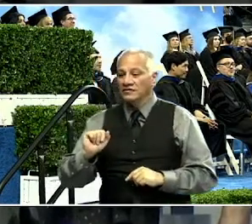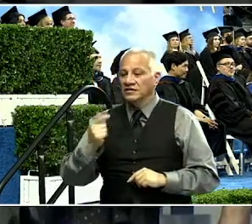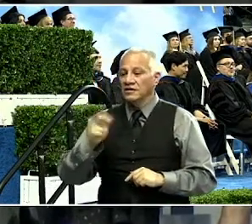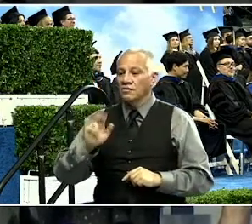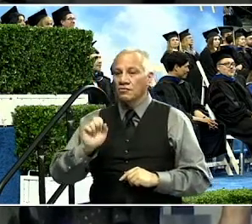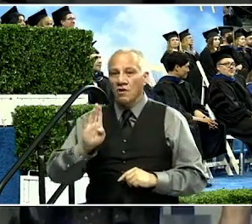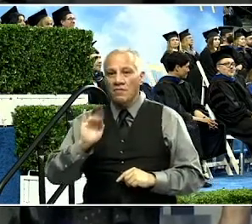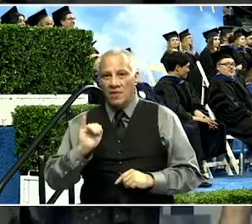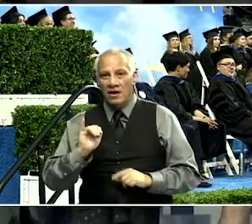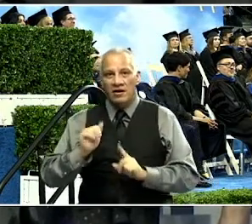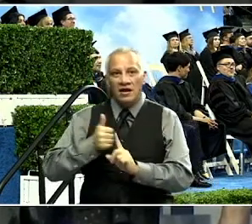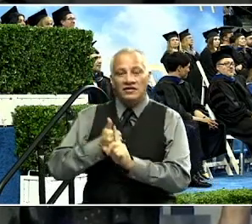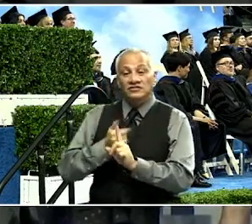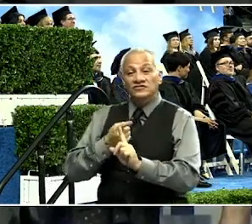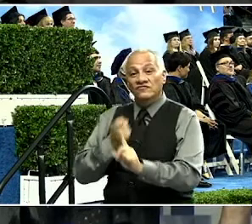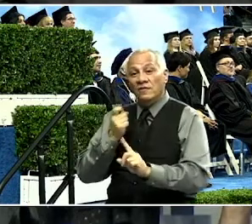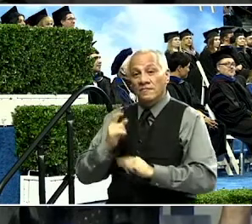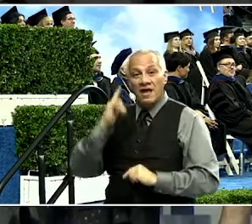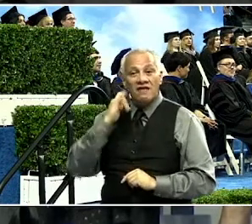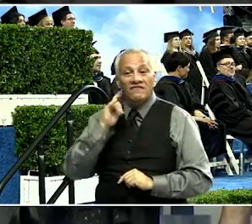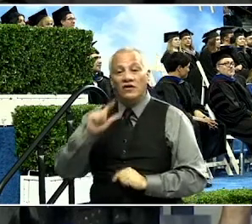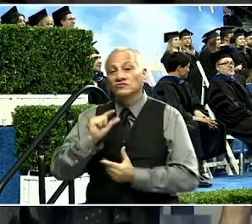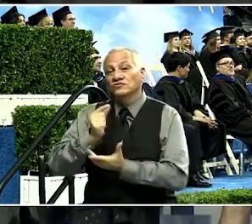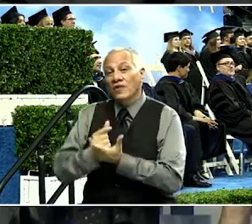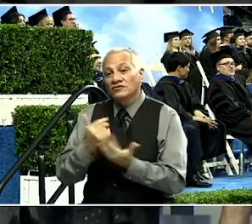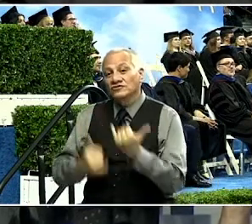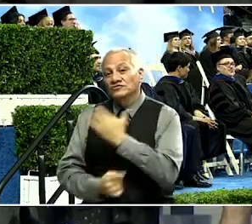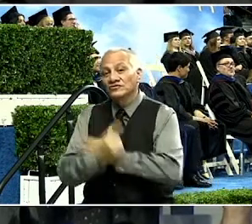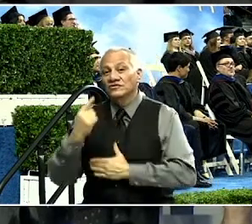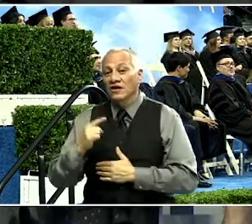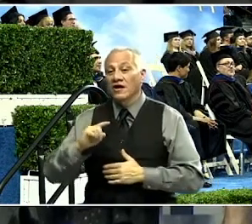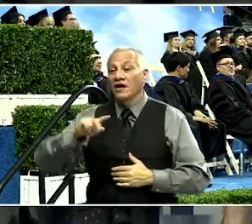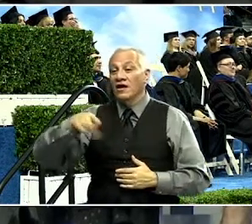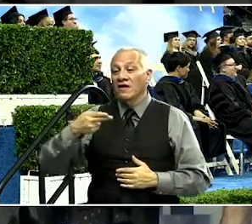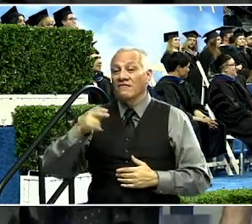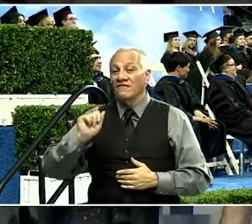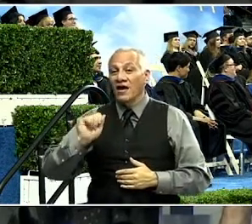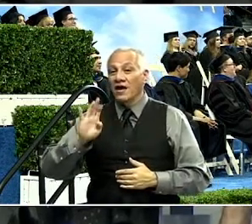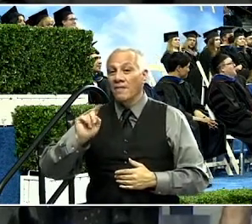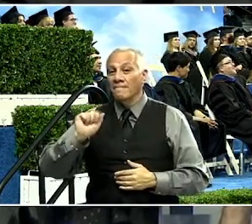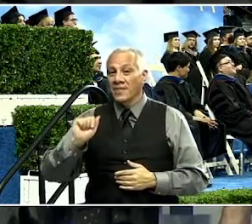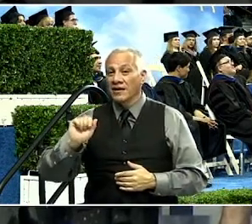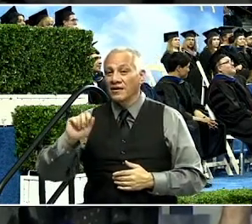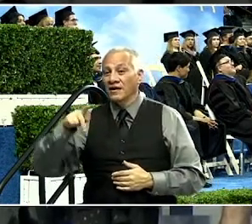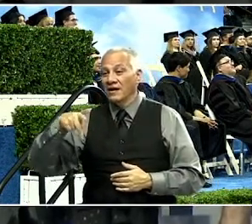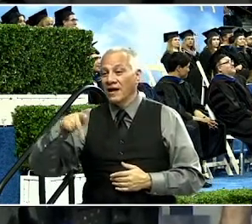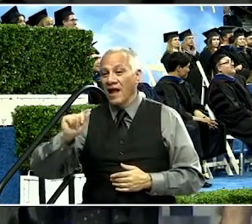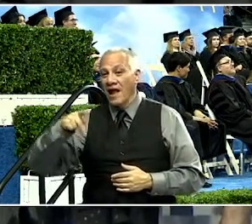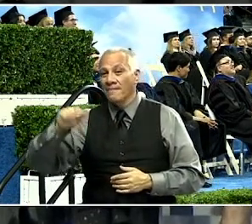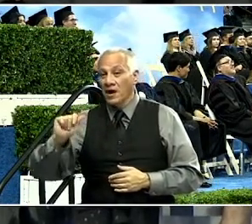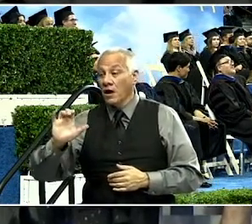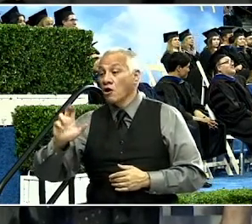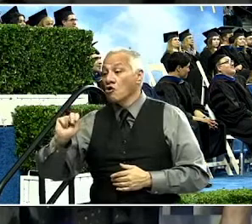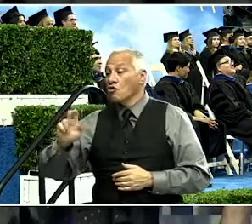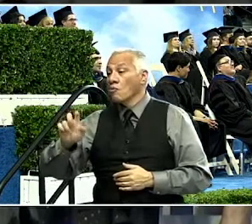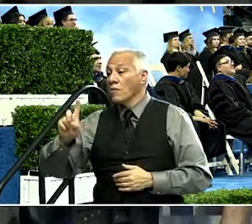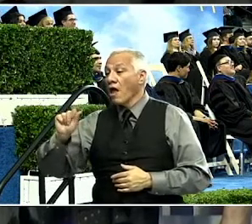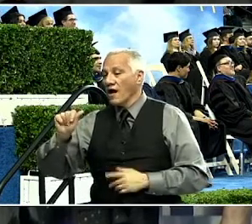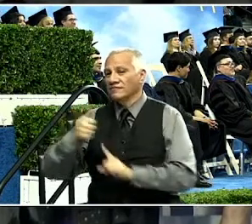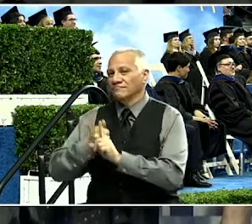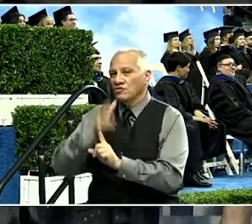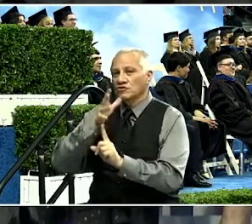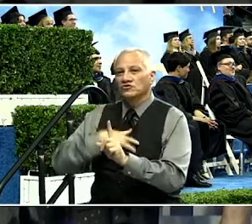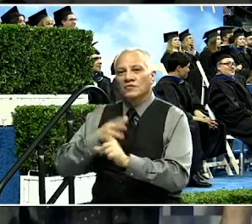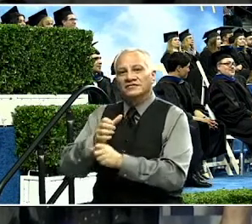from Milpitas, California, and is graduating today Phi Beta Kappa, cum laude, and with college honors. She is receiving a Bachelor